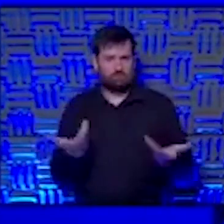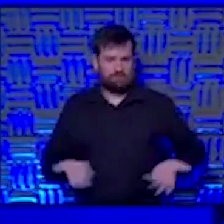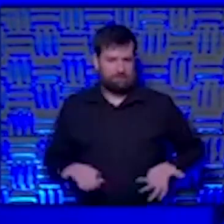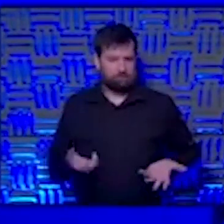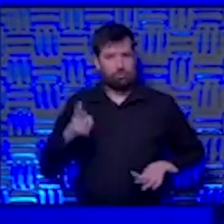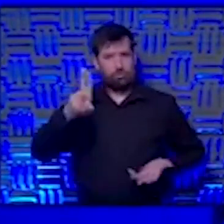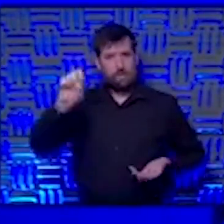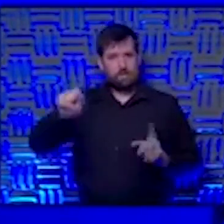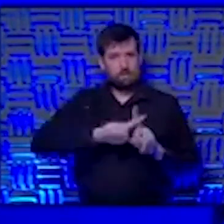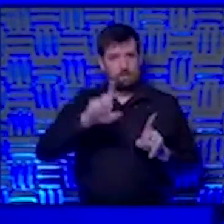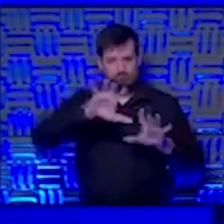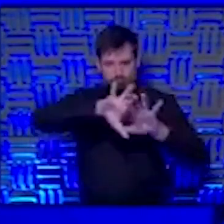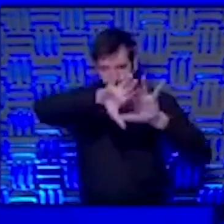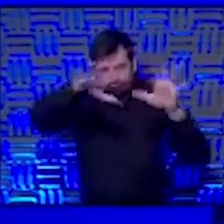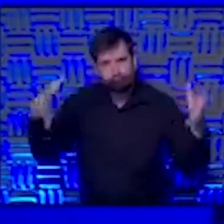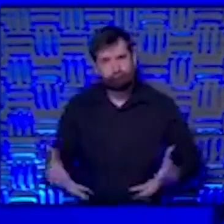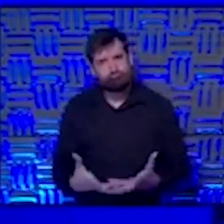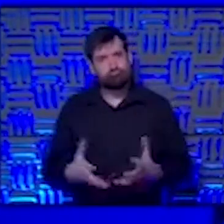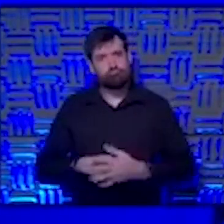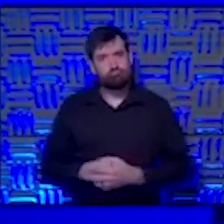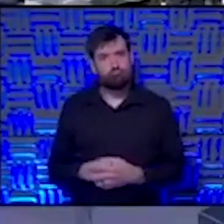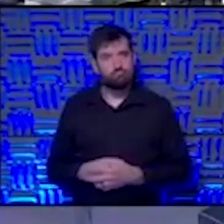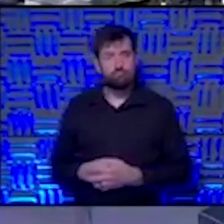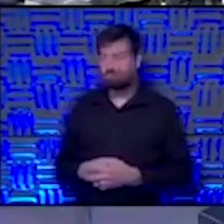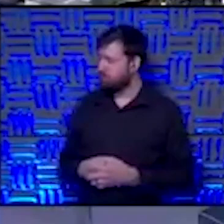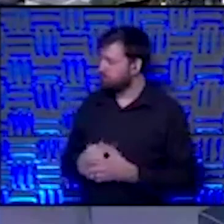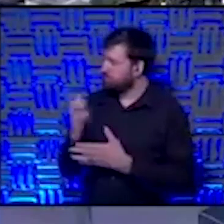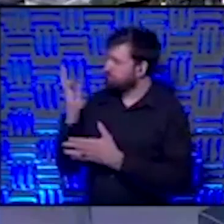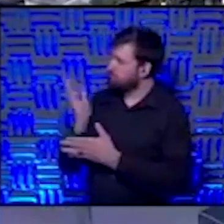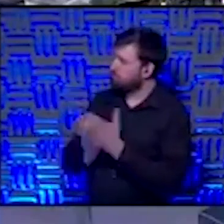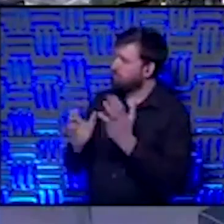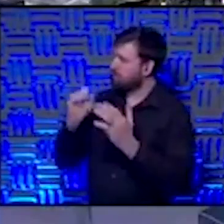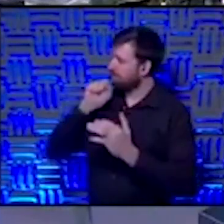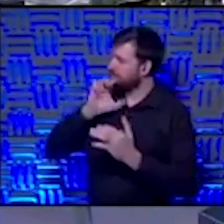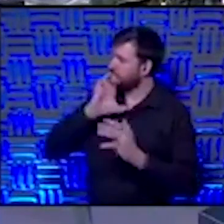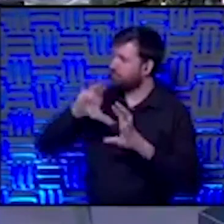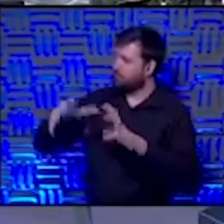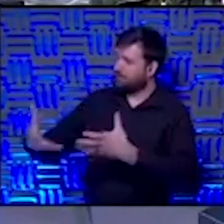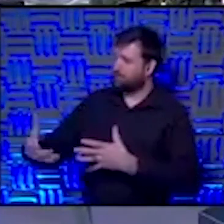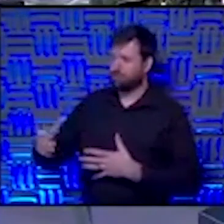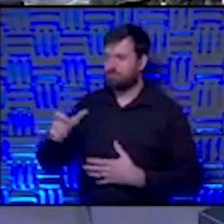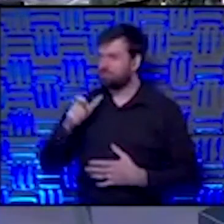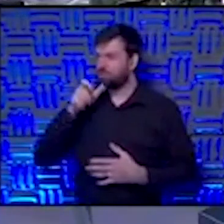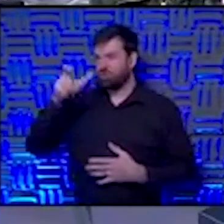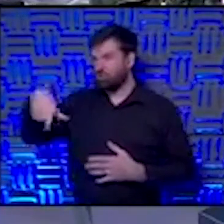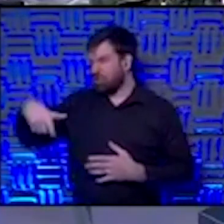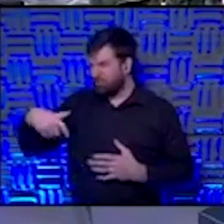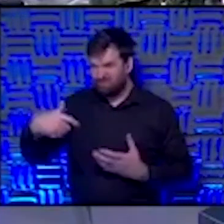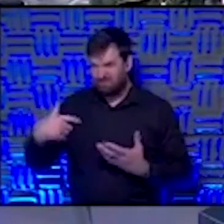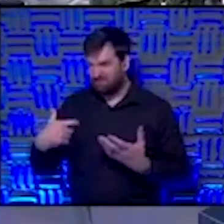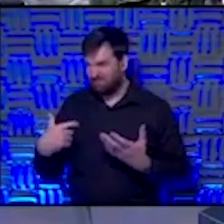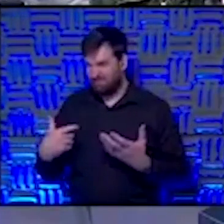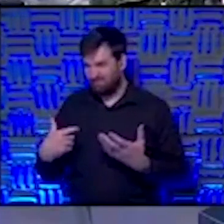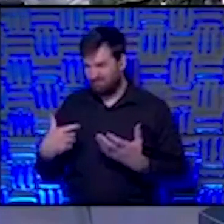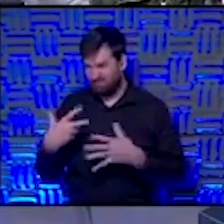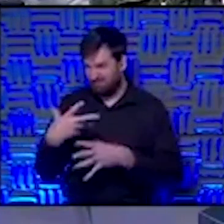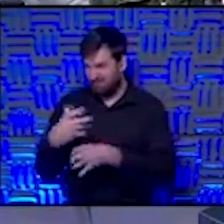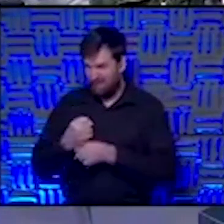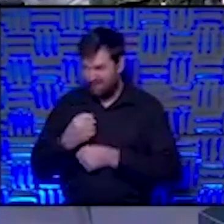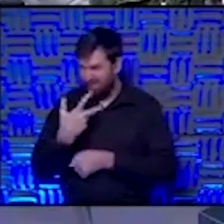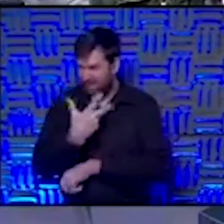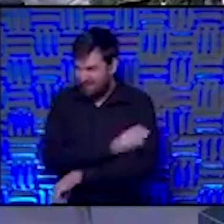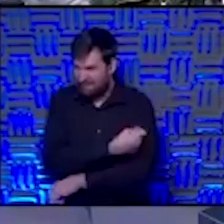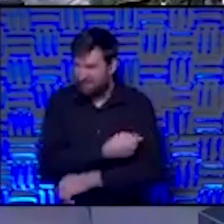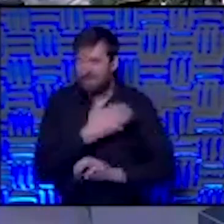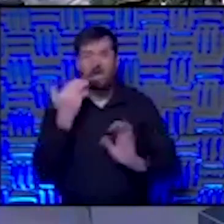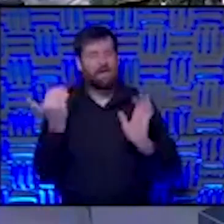States, but around the world in general. Is there a part of the senior population who should not get the vaccine? Ooh, good question again. Man,